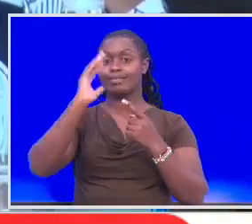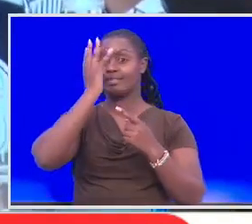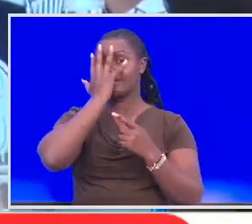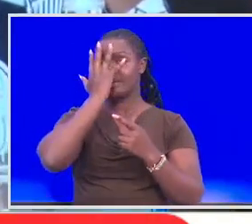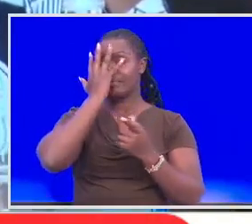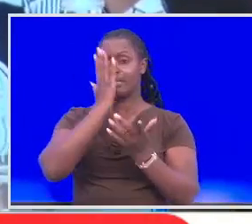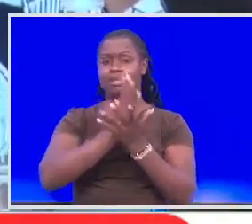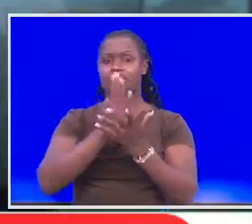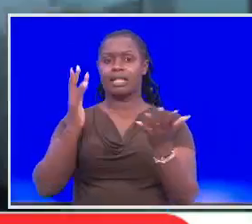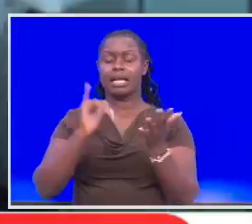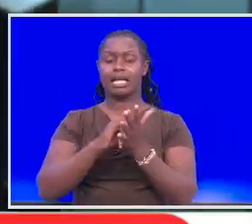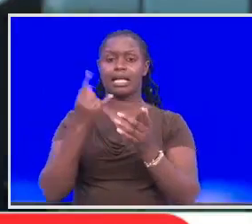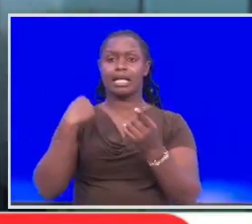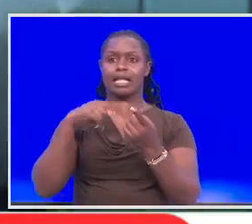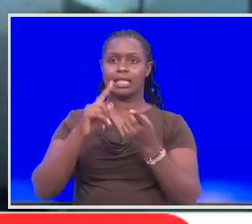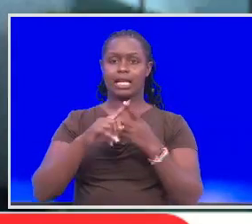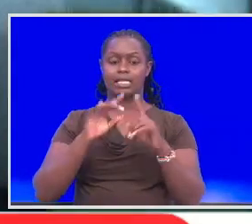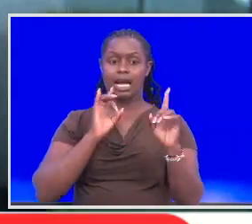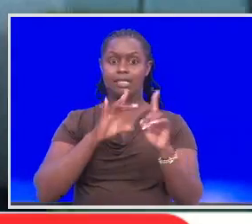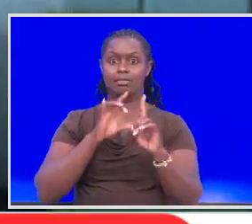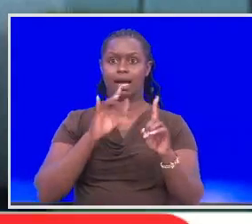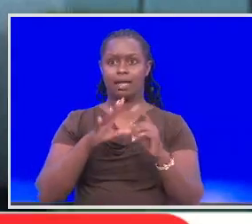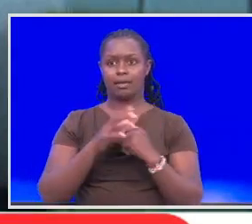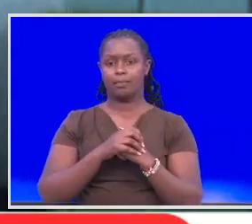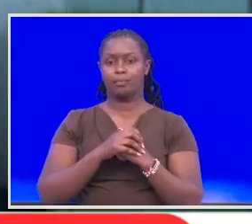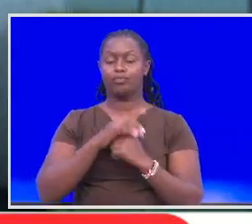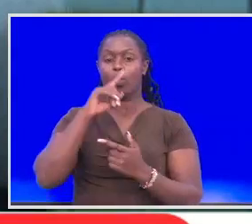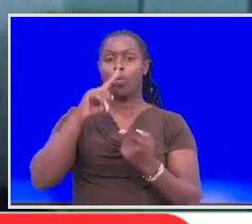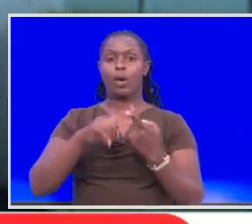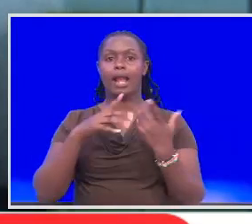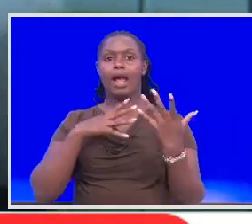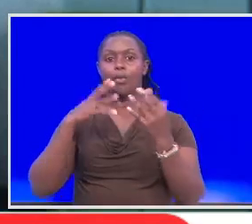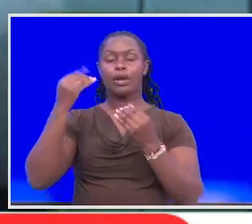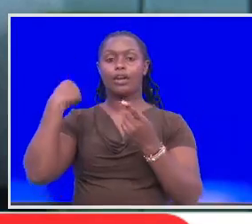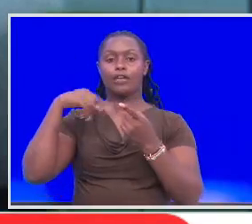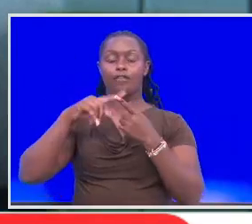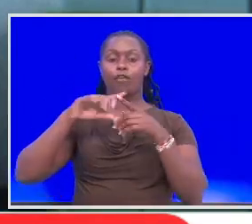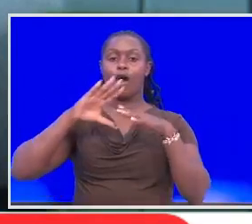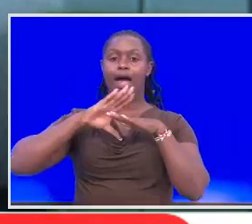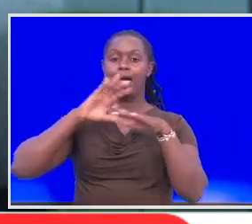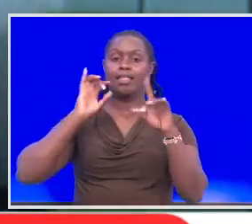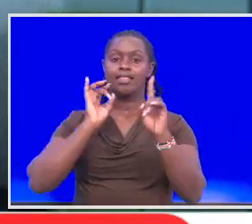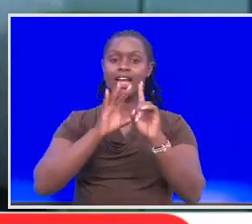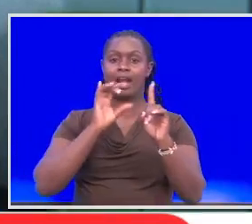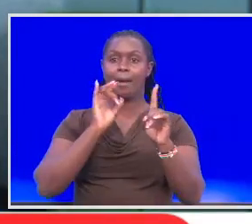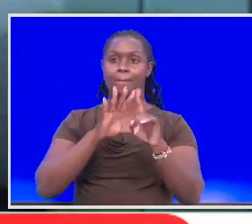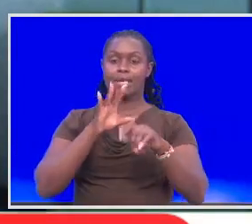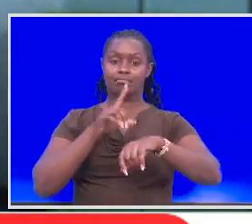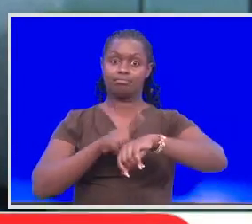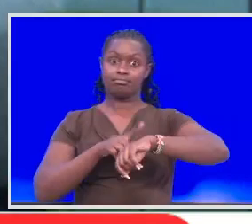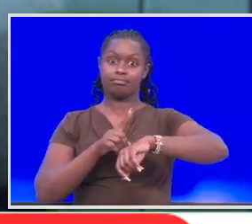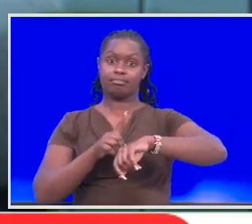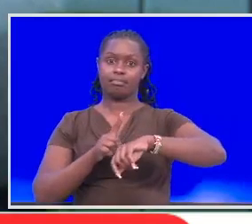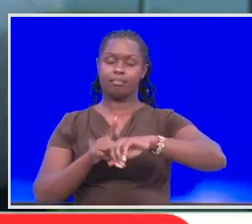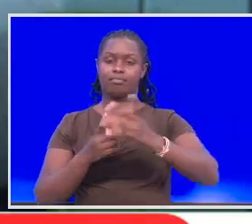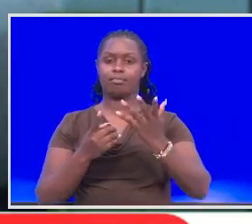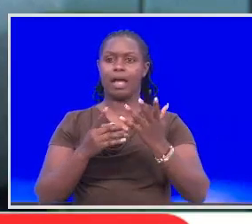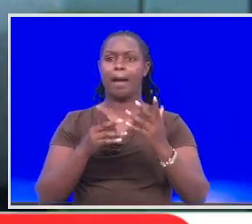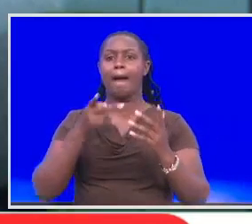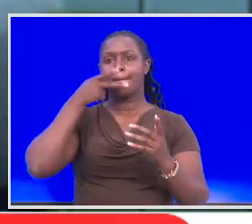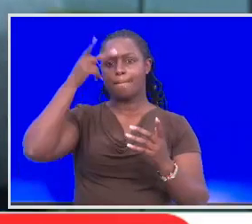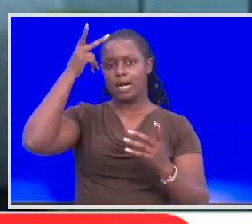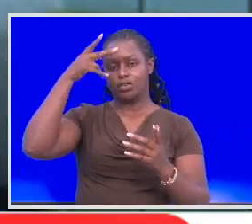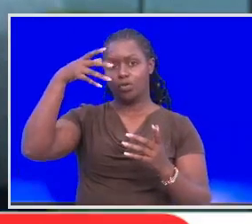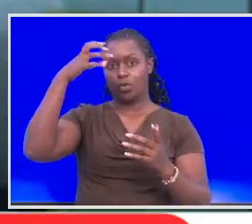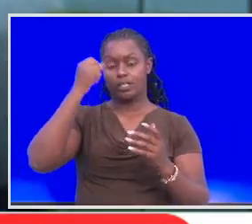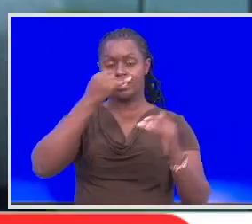inspired her advocacy journey. It was until I started going for therapy classes or therapy sessions, that my parents were called, my mom